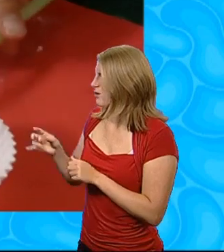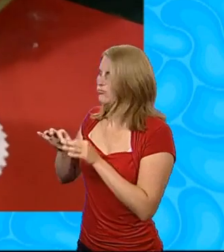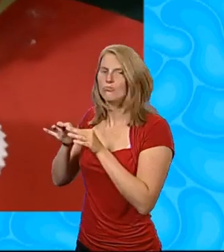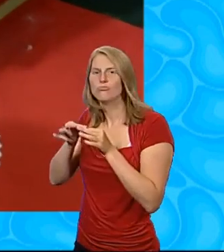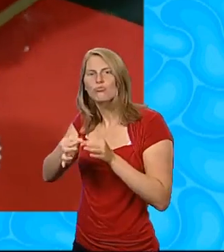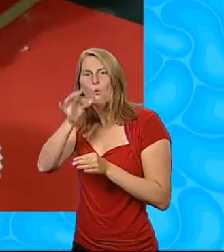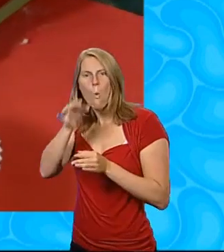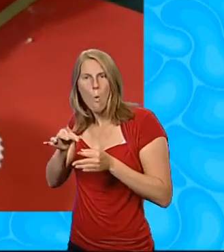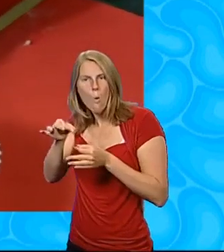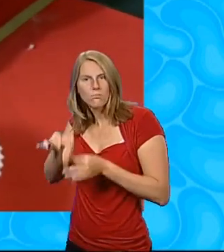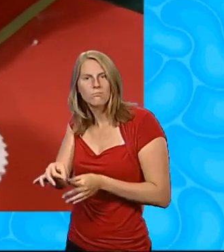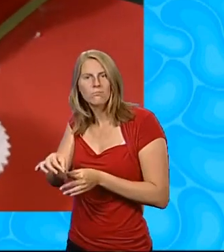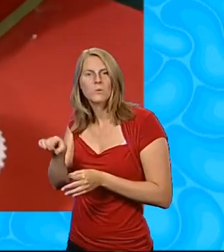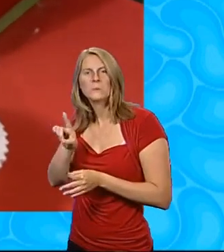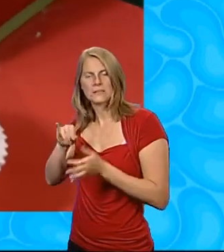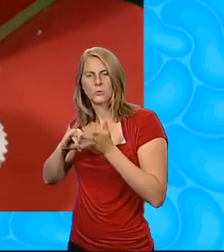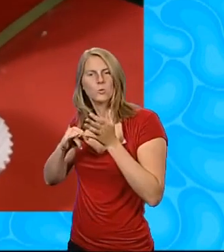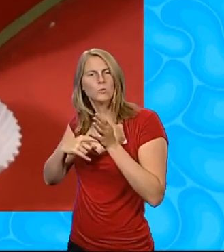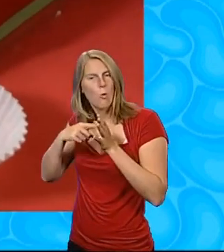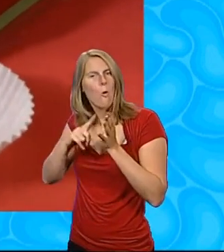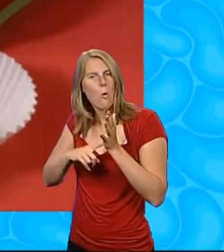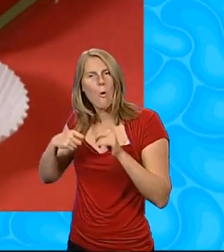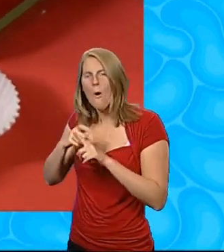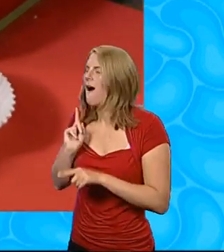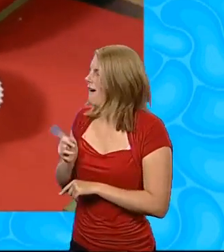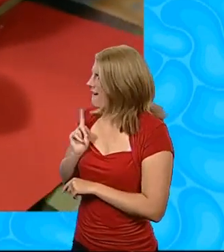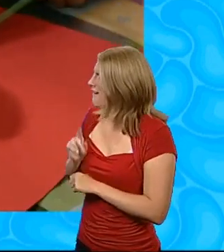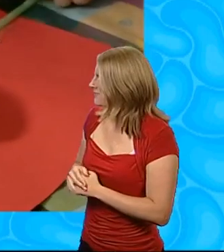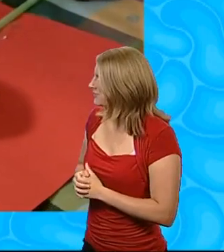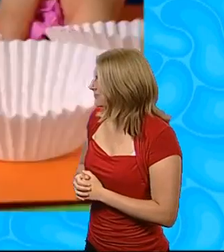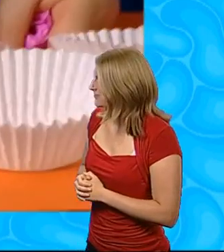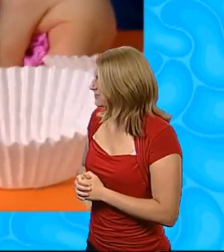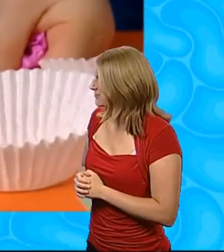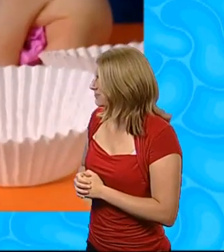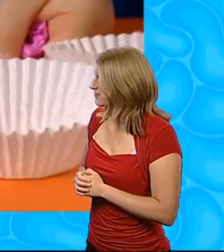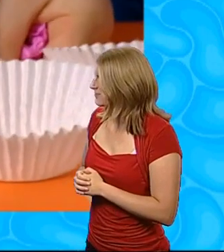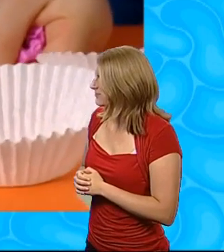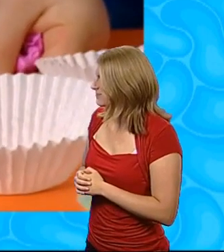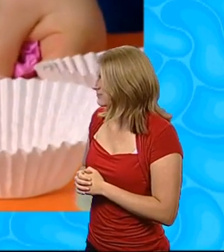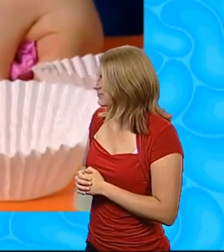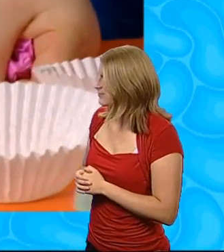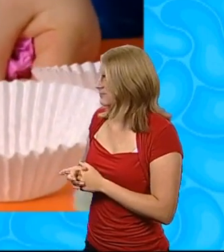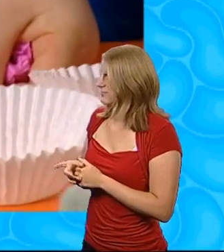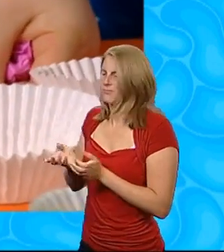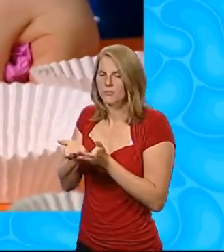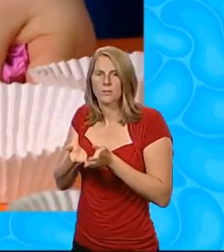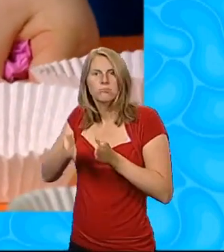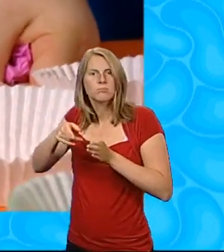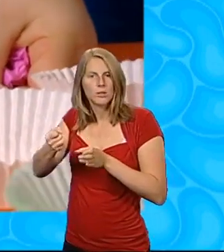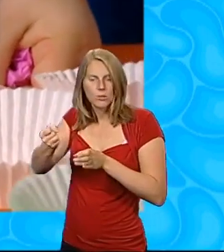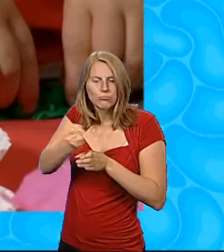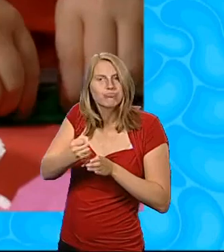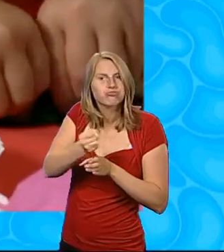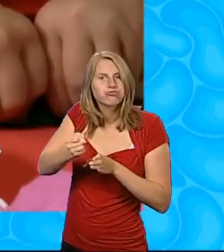Just stick it. Just there, I think. That'll do it. Here we go. So some glue inside